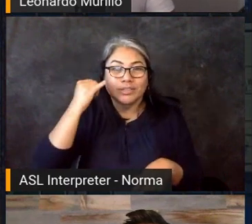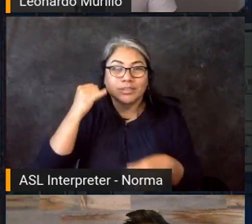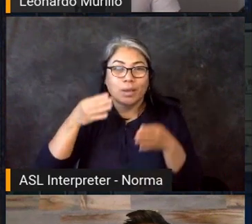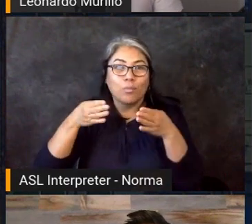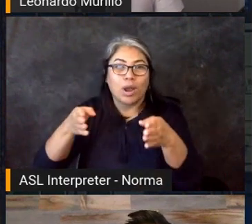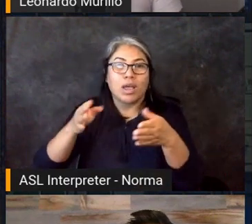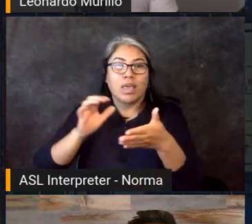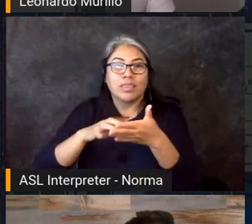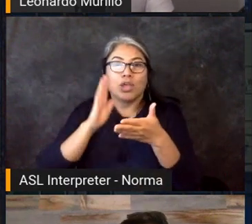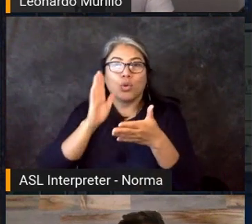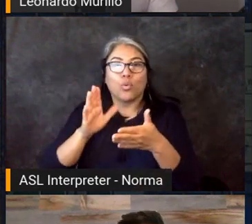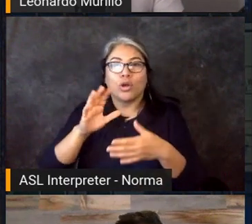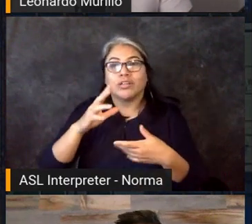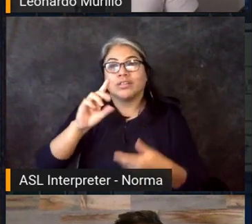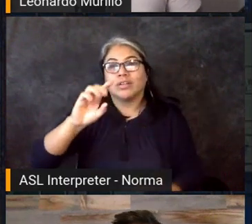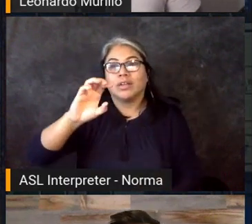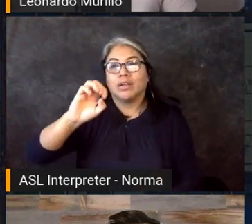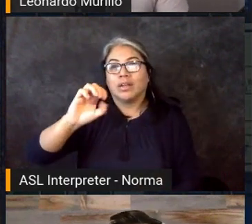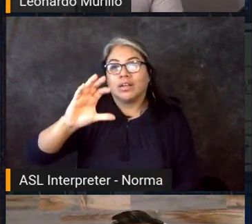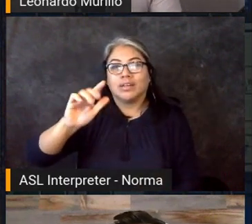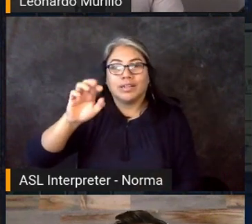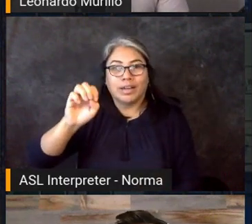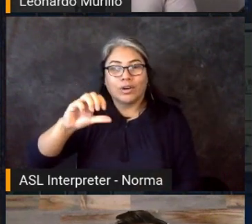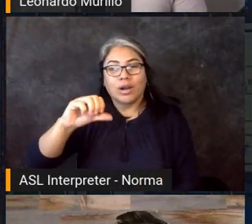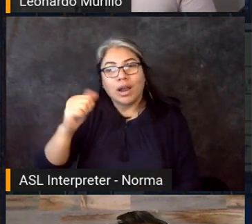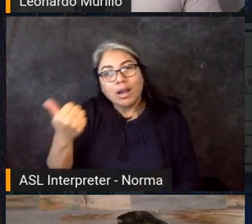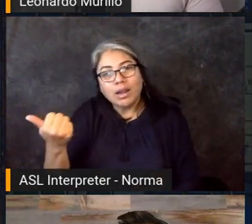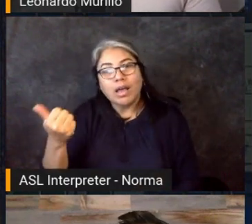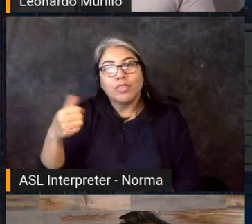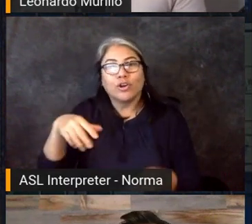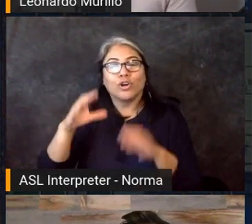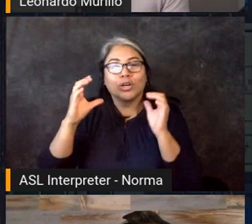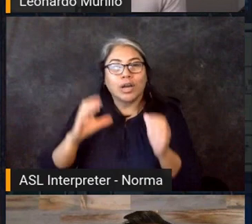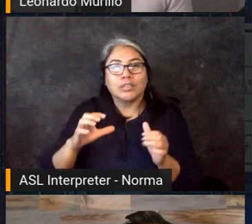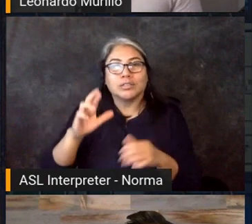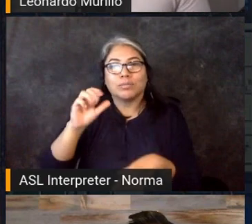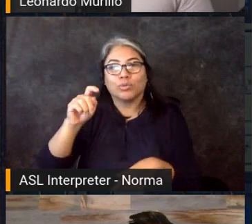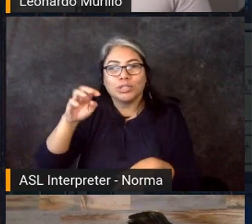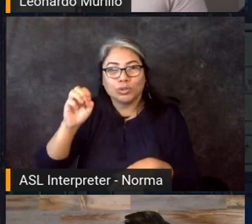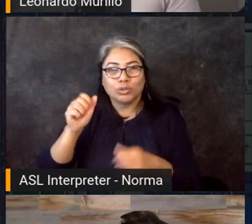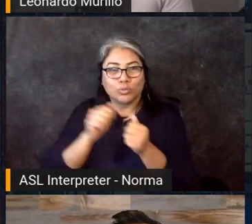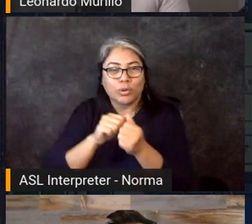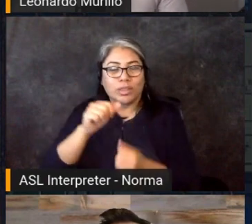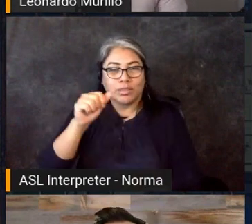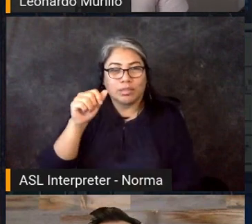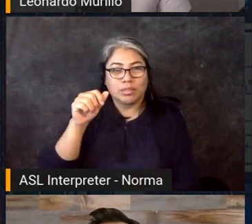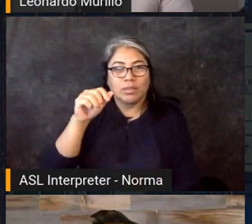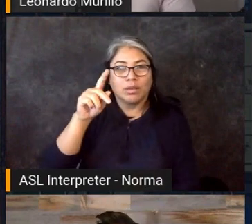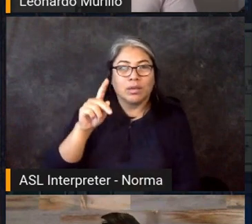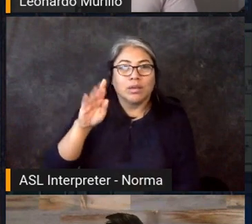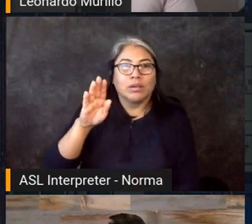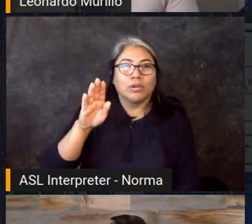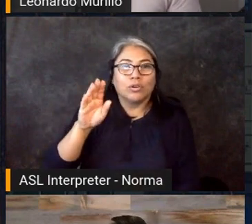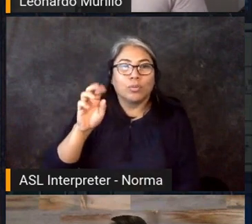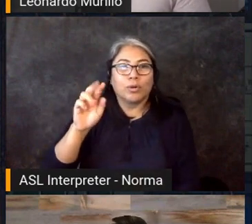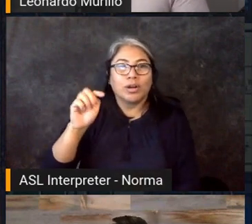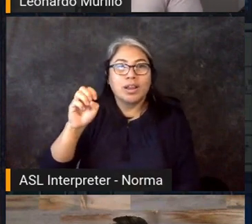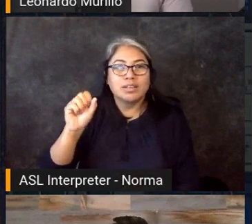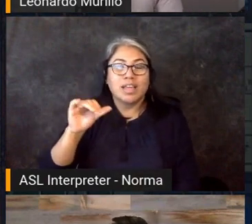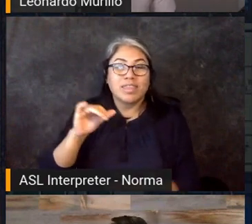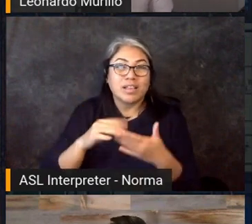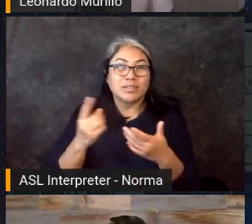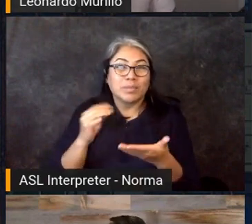resource within Kubernetes. And this is something that is very, very powerful for